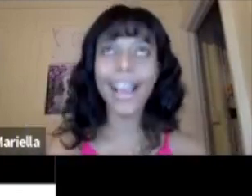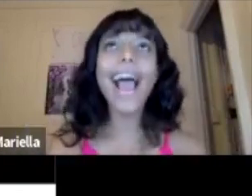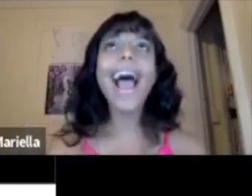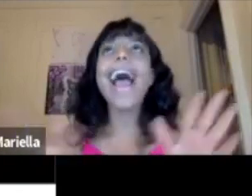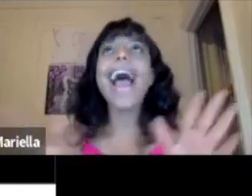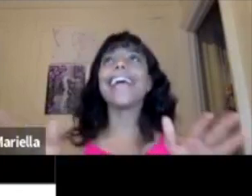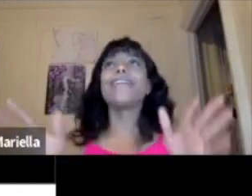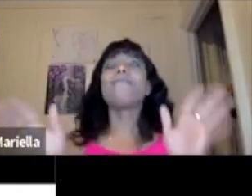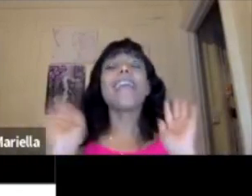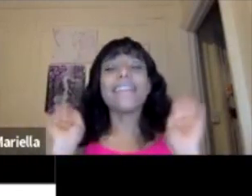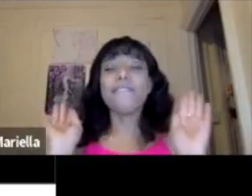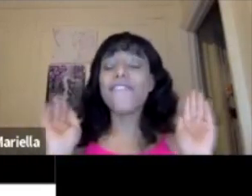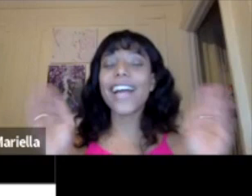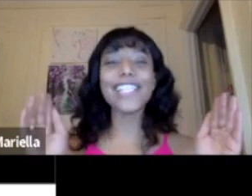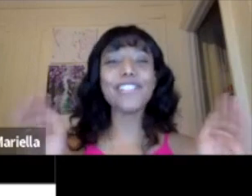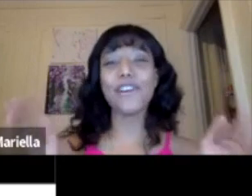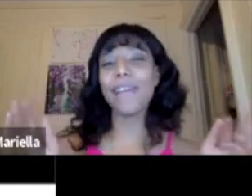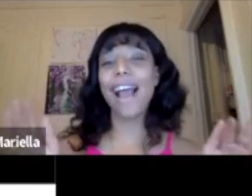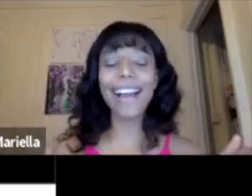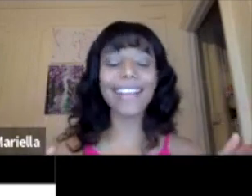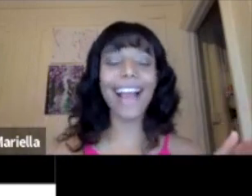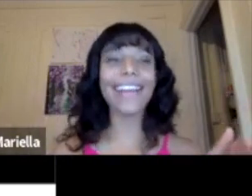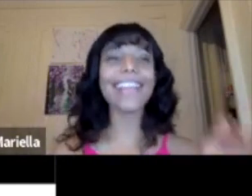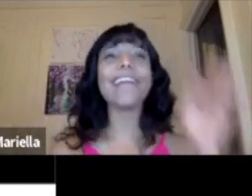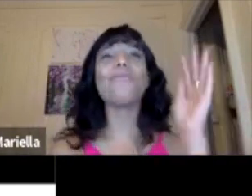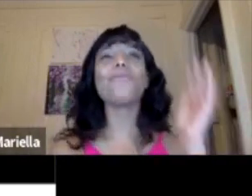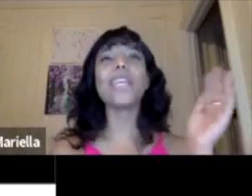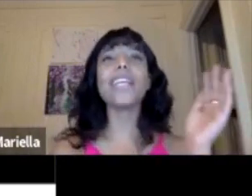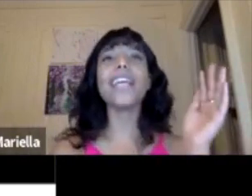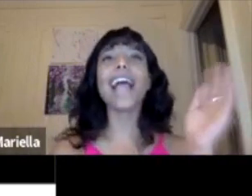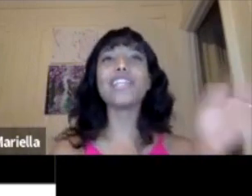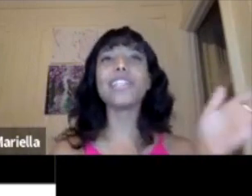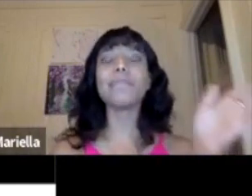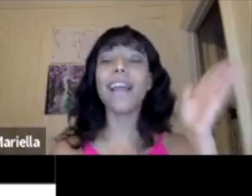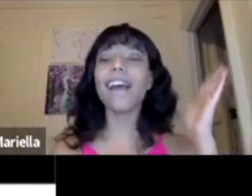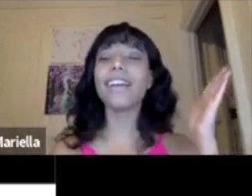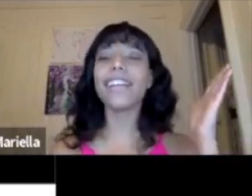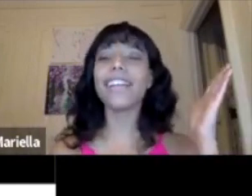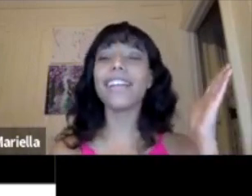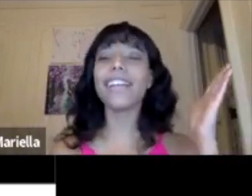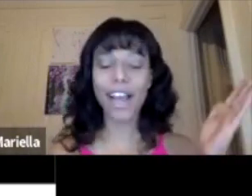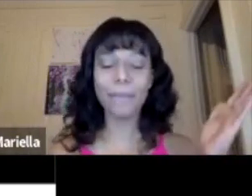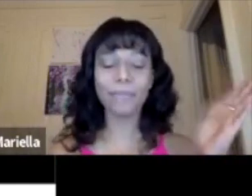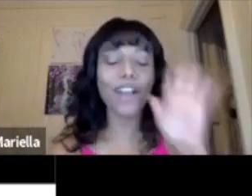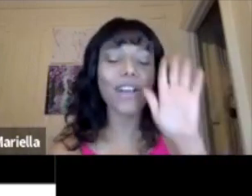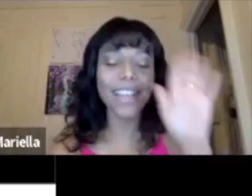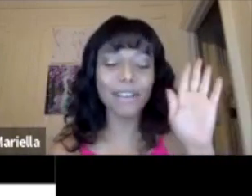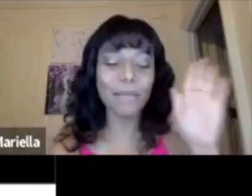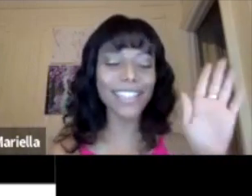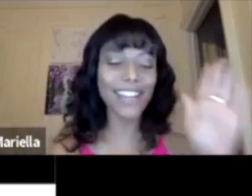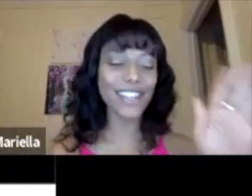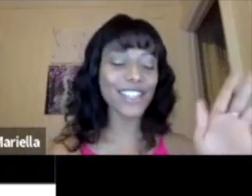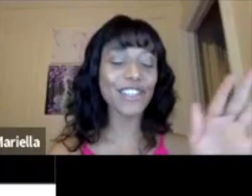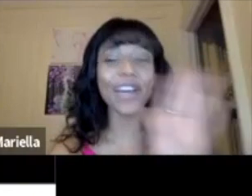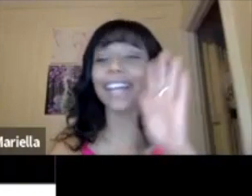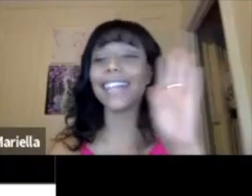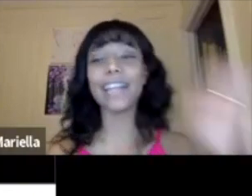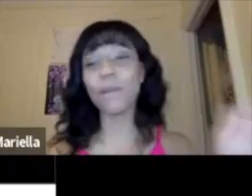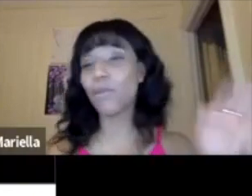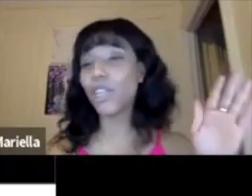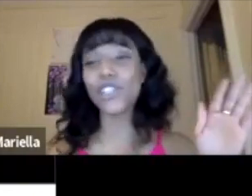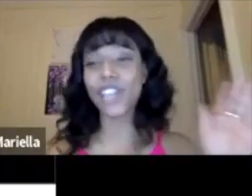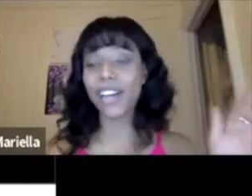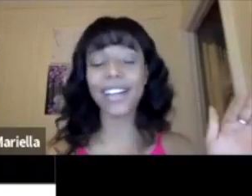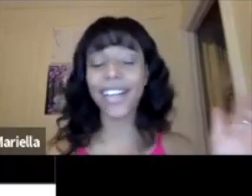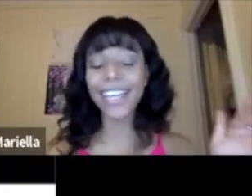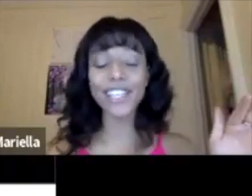clicked. And funny story behind that is that we actually met on Instagram. Okay, so I'm gonna share this story. Catarina may